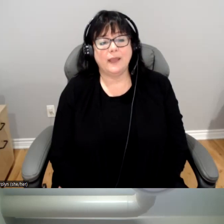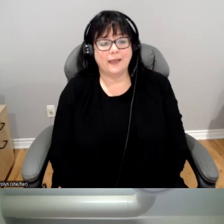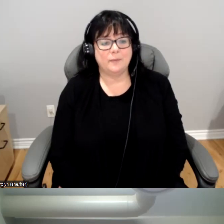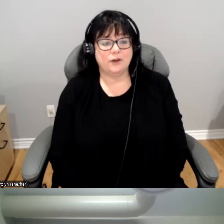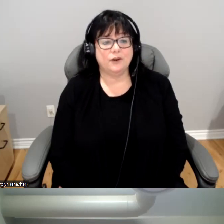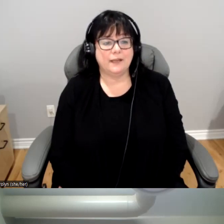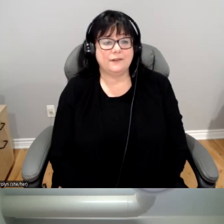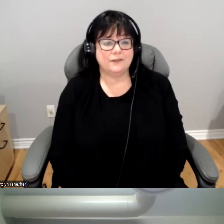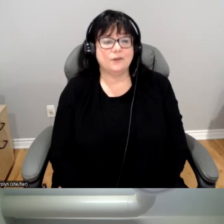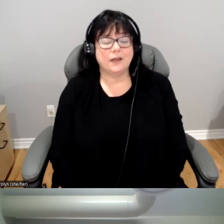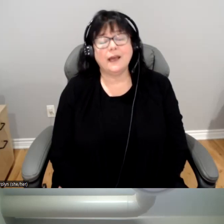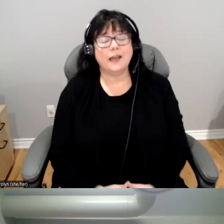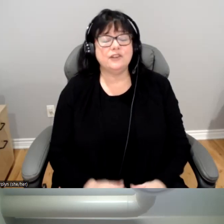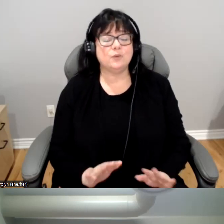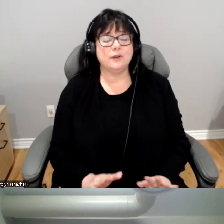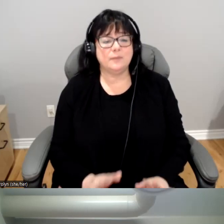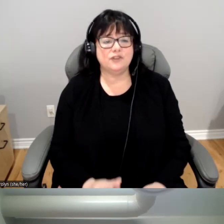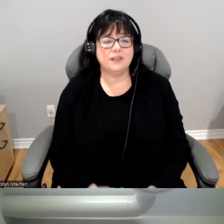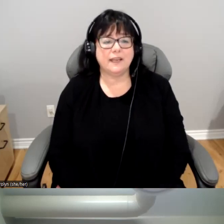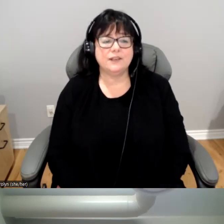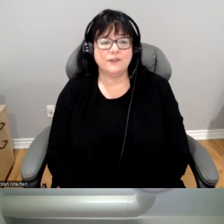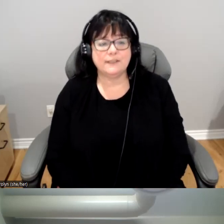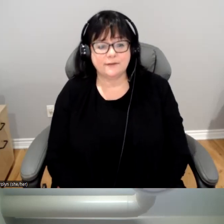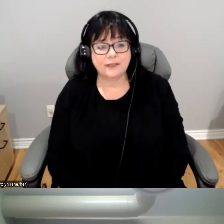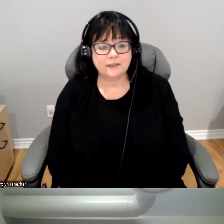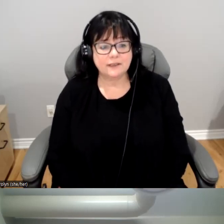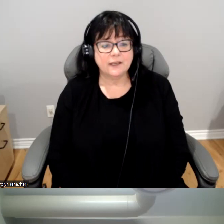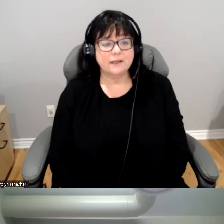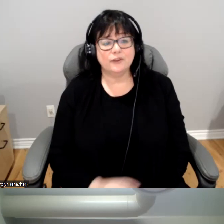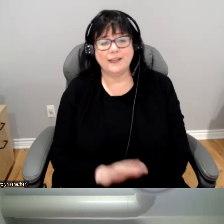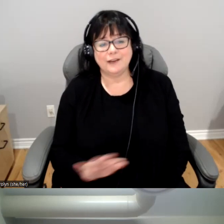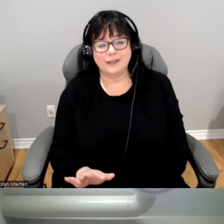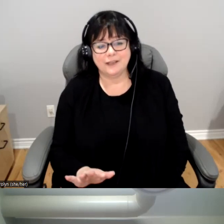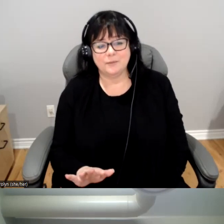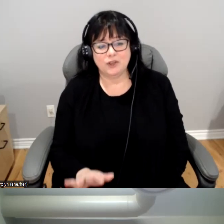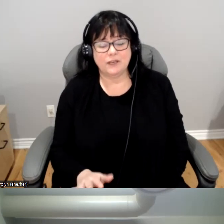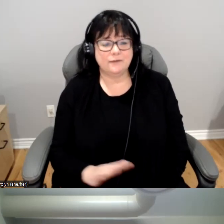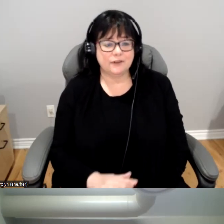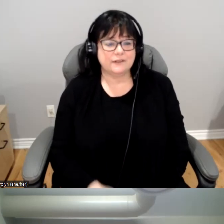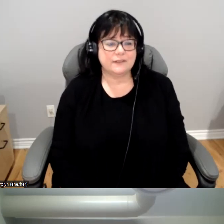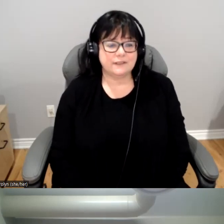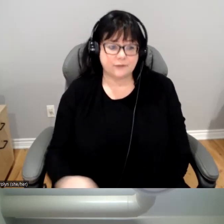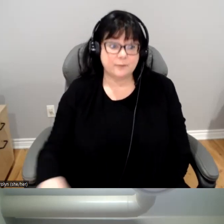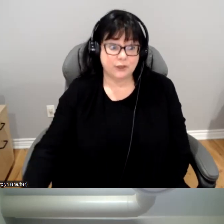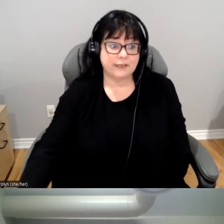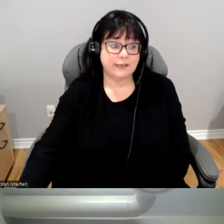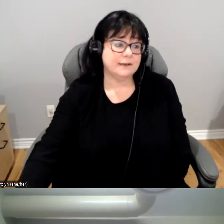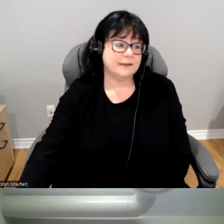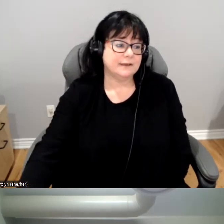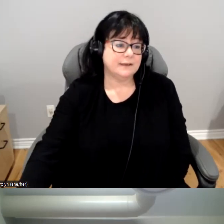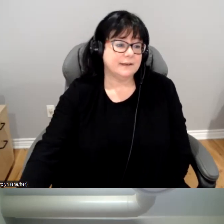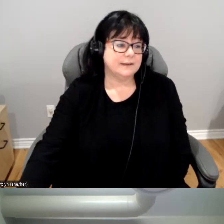who can't meet our needs. So I just want to mention again, it's very different for the hearing community versus the deaf